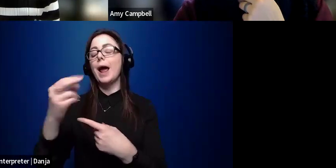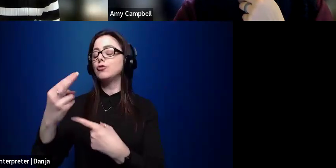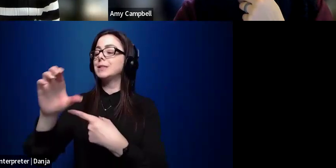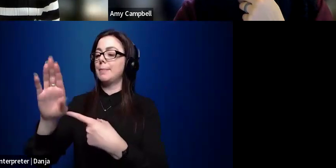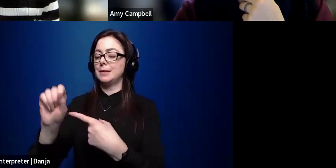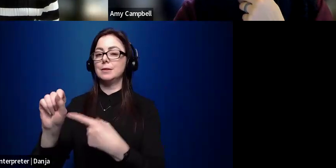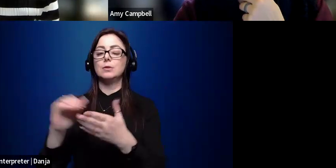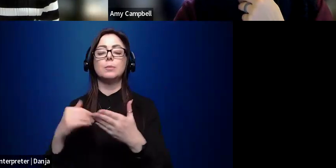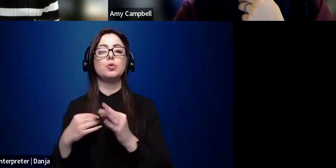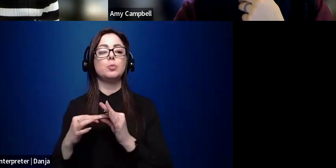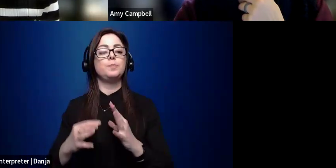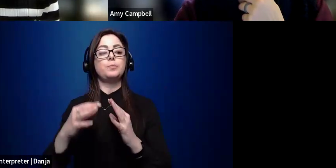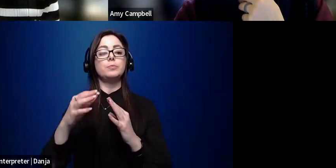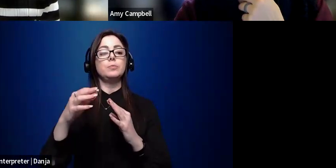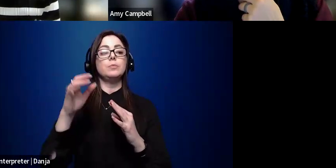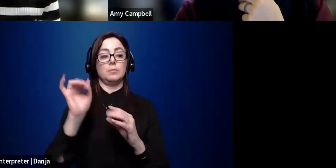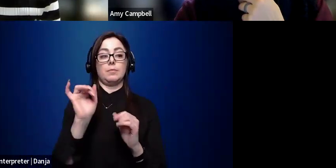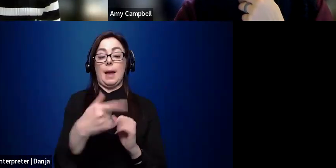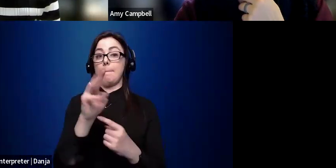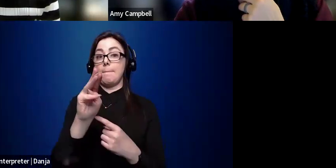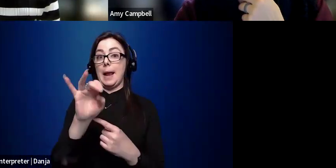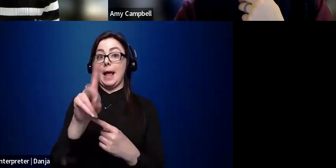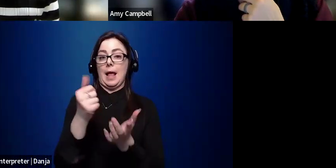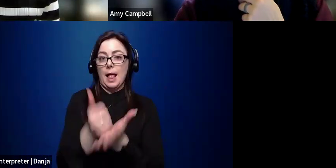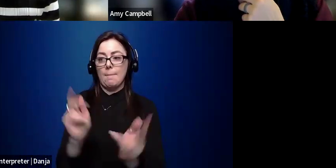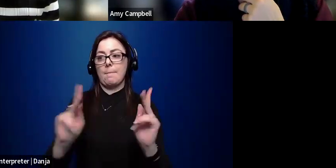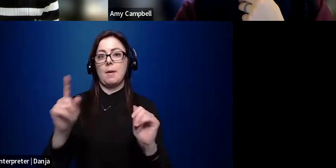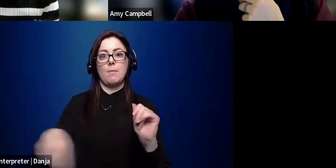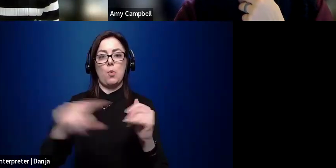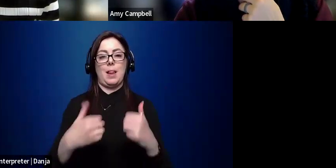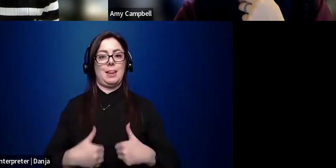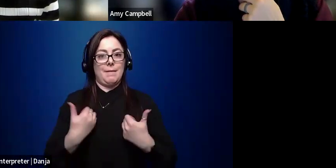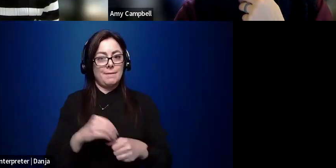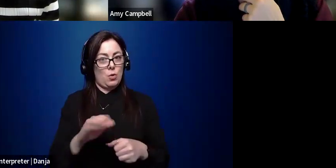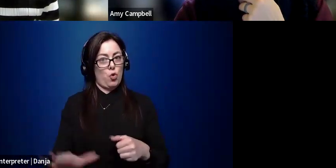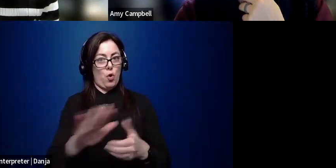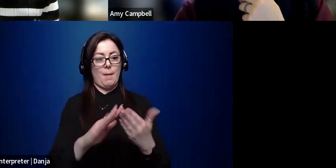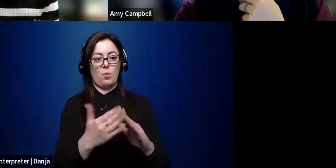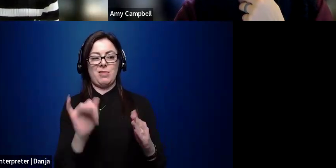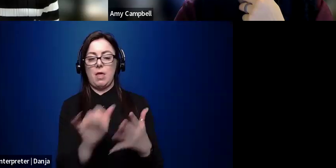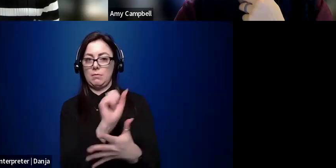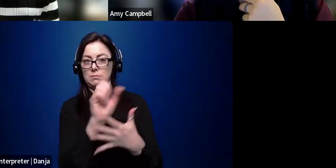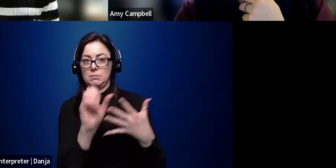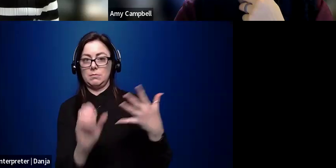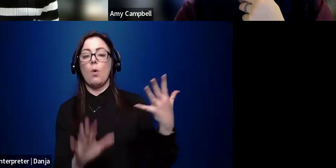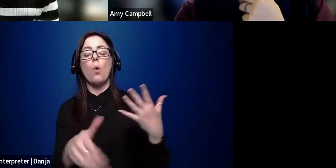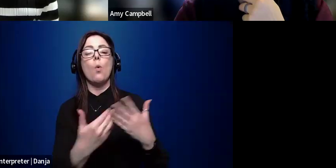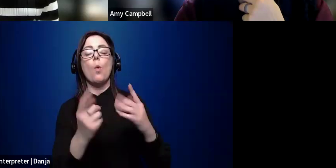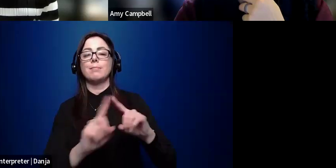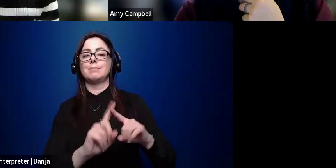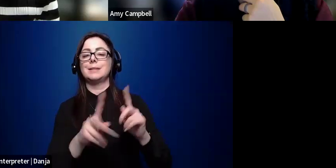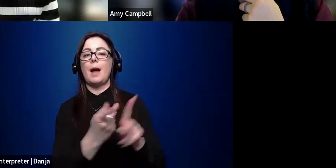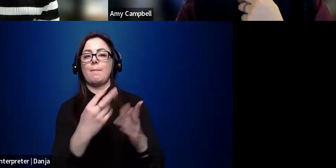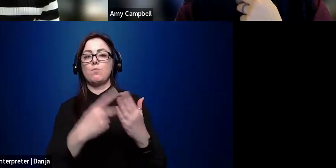supports help people live in their community. These are all the home and community-based services programs that